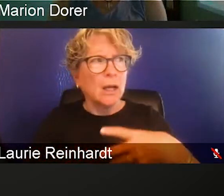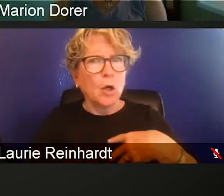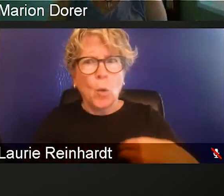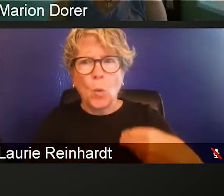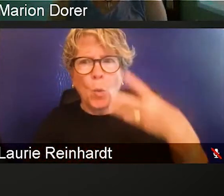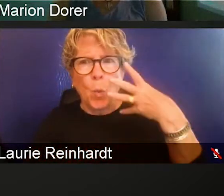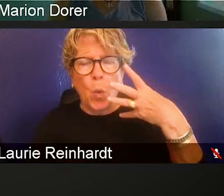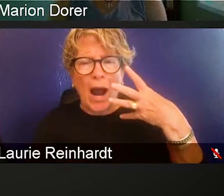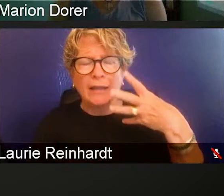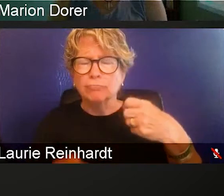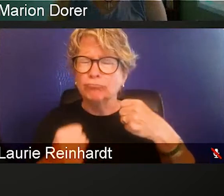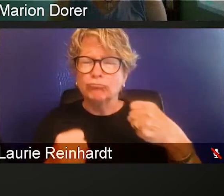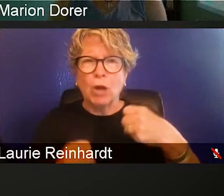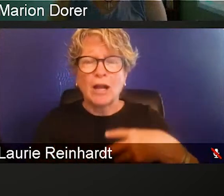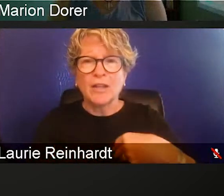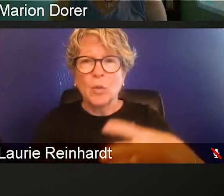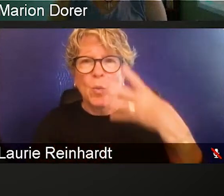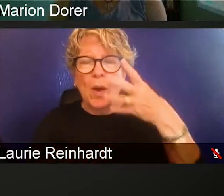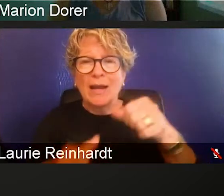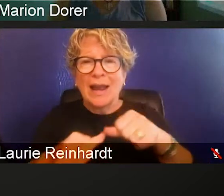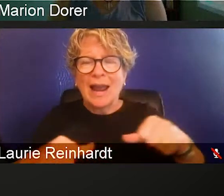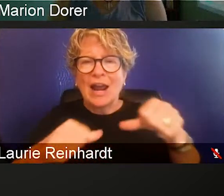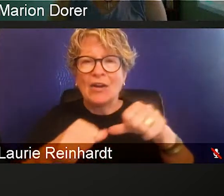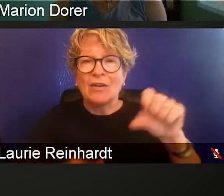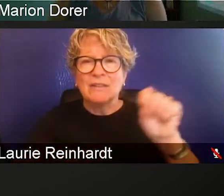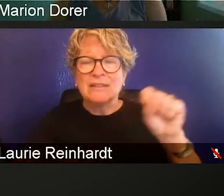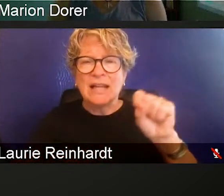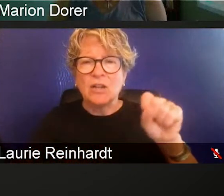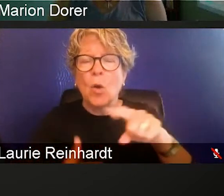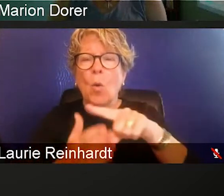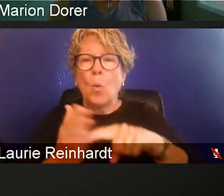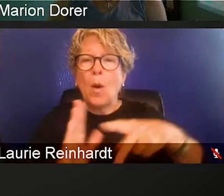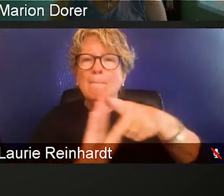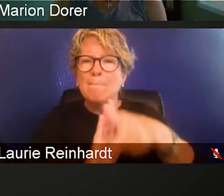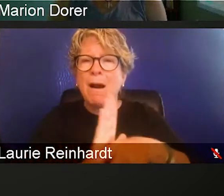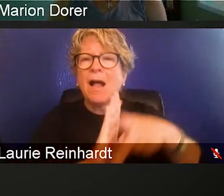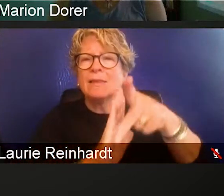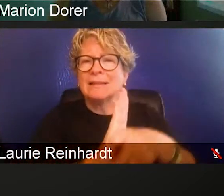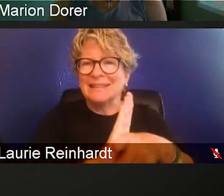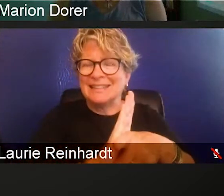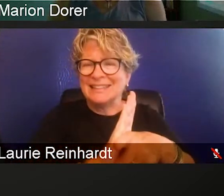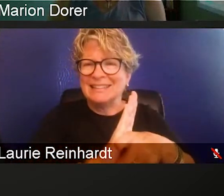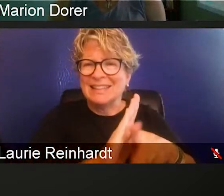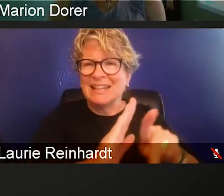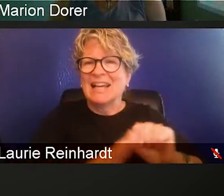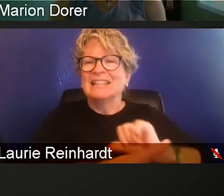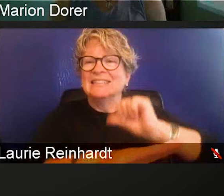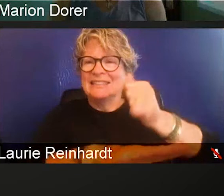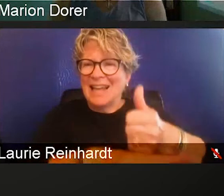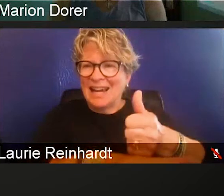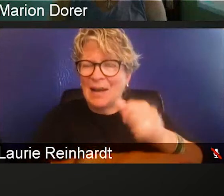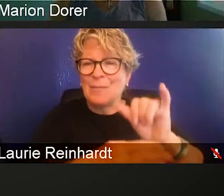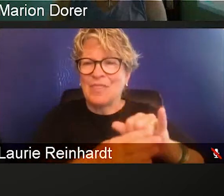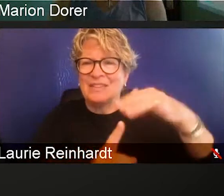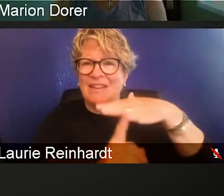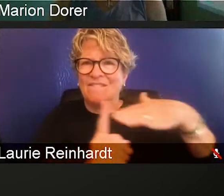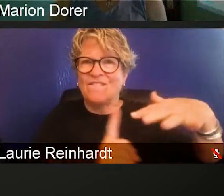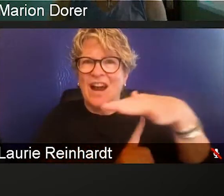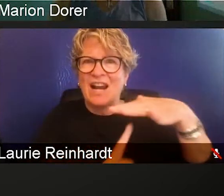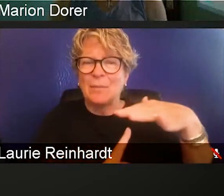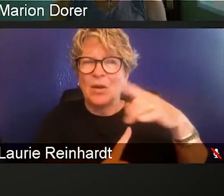Seattle? What policies have created that environment, which is great.